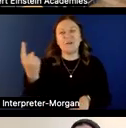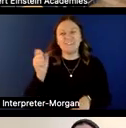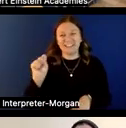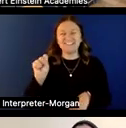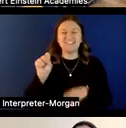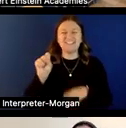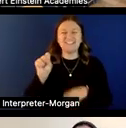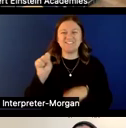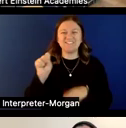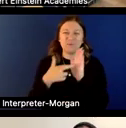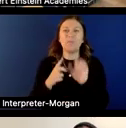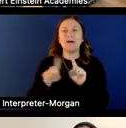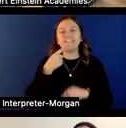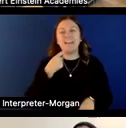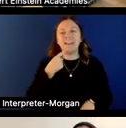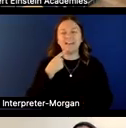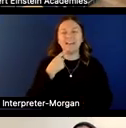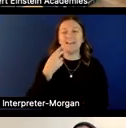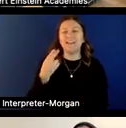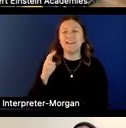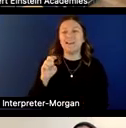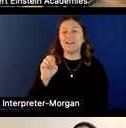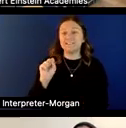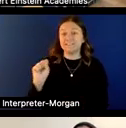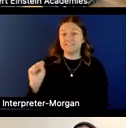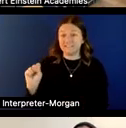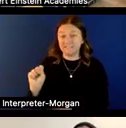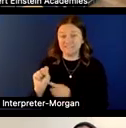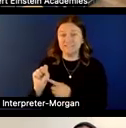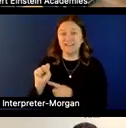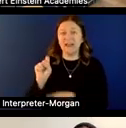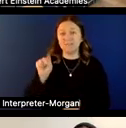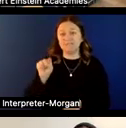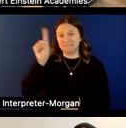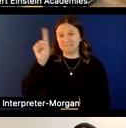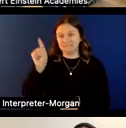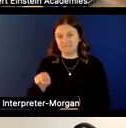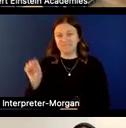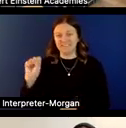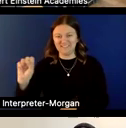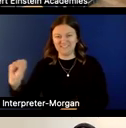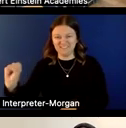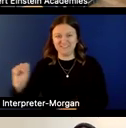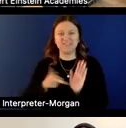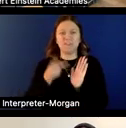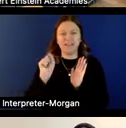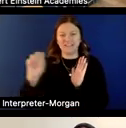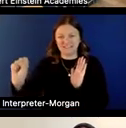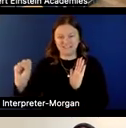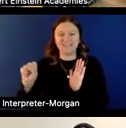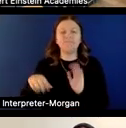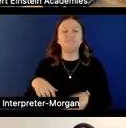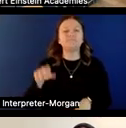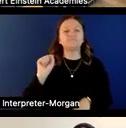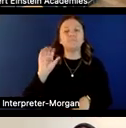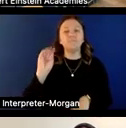I say heiße, yeah, ich heiße. Yeah, That's your double Yeah, S. that's my Instead of double S. hitting so if I'm on the